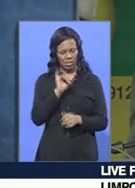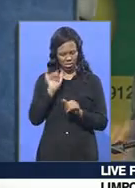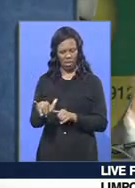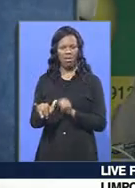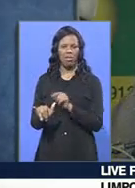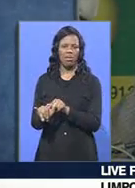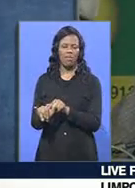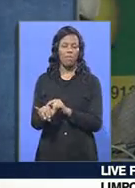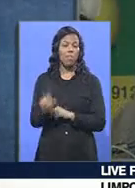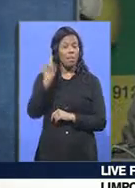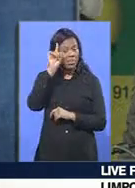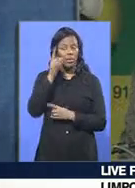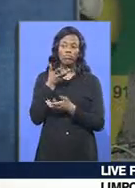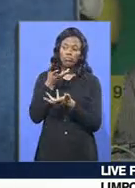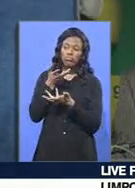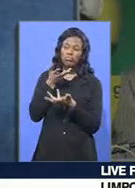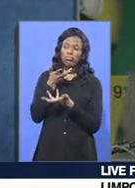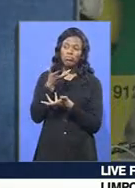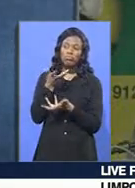President Mandela